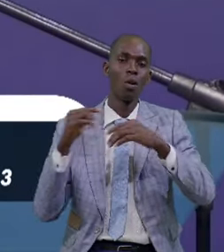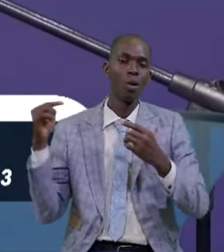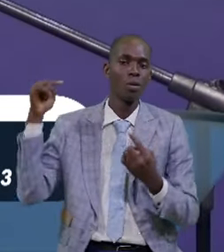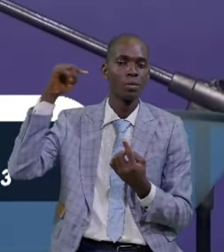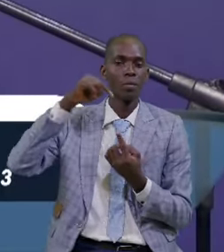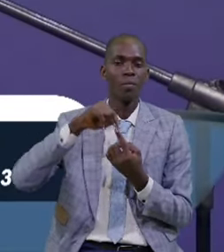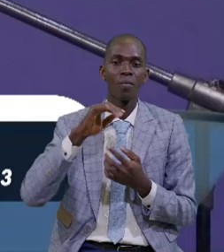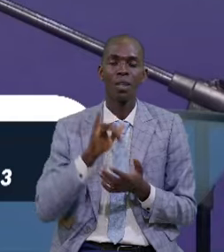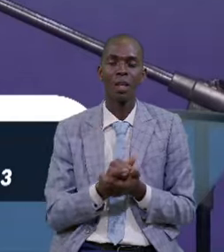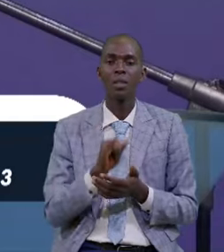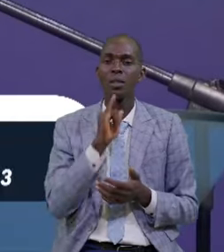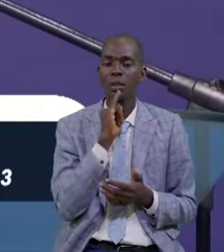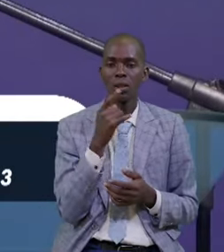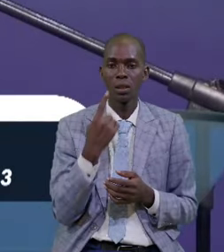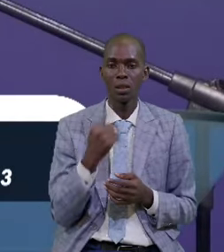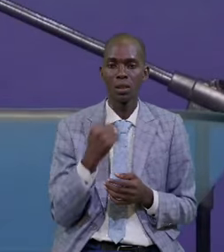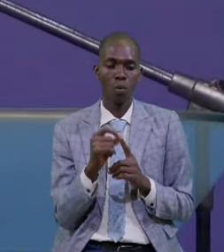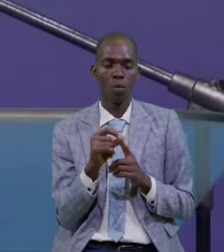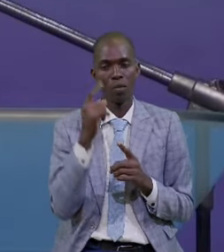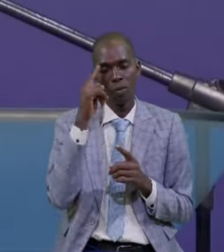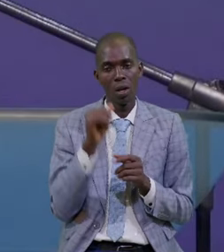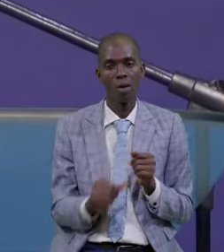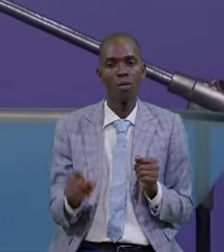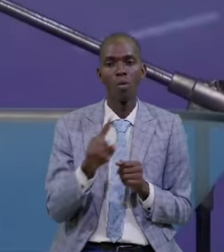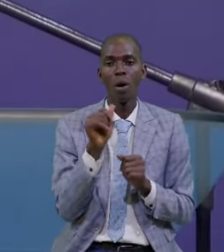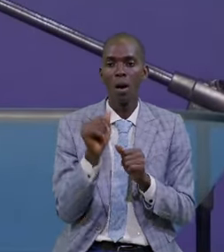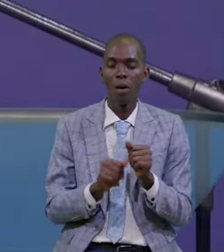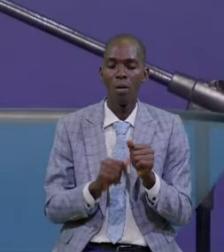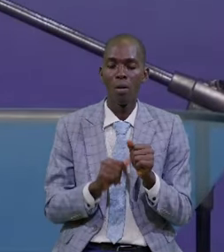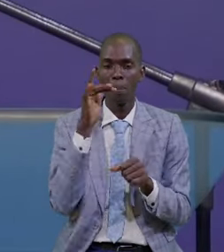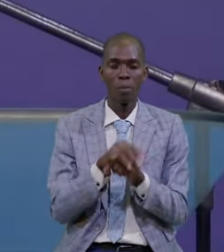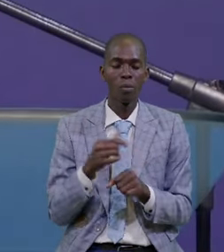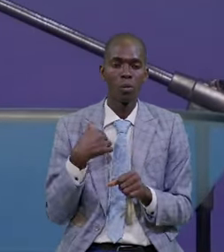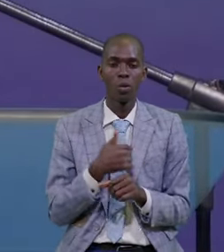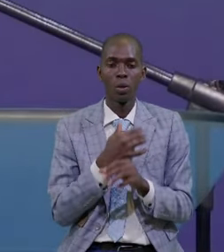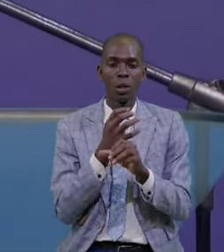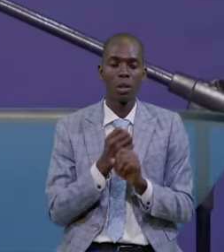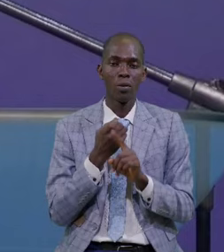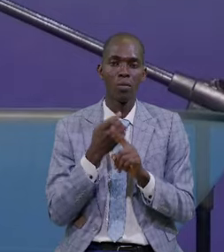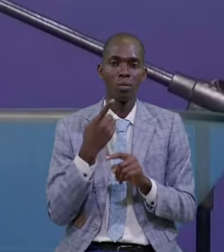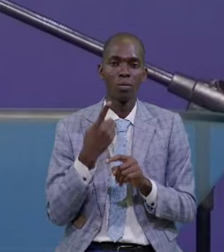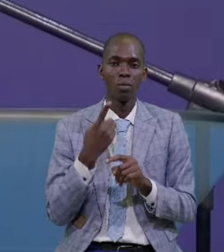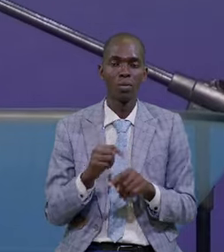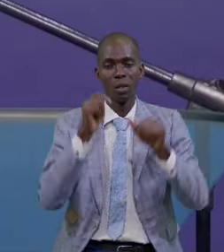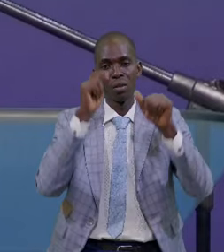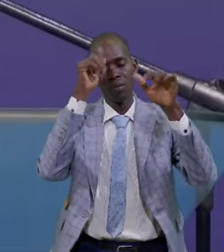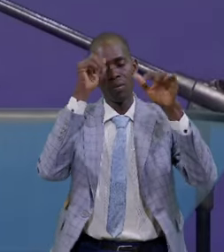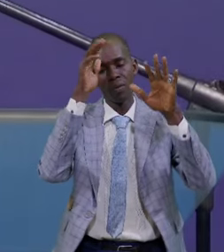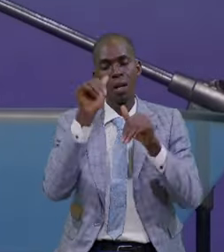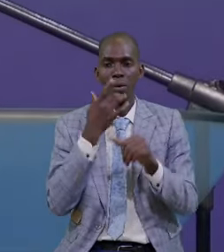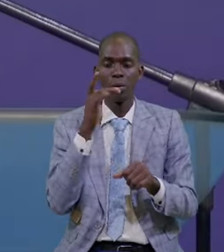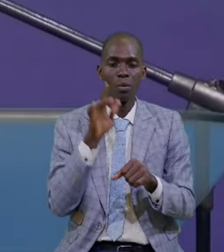a message for everyone. Every promise we get from the Father, every promise and